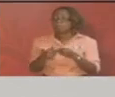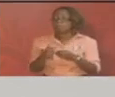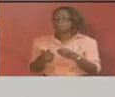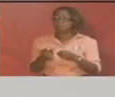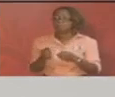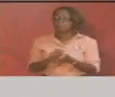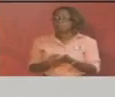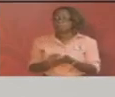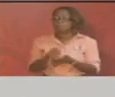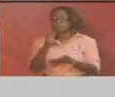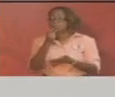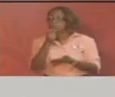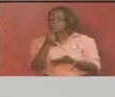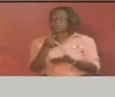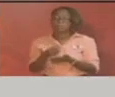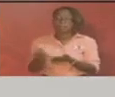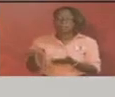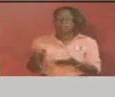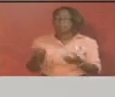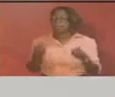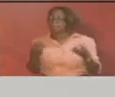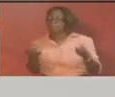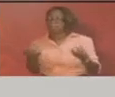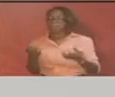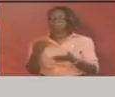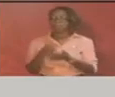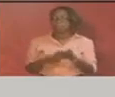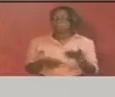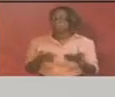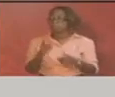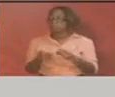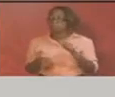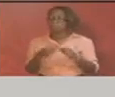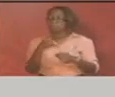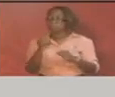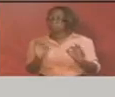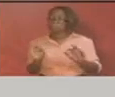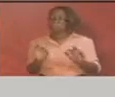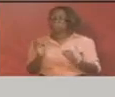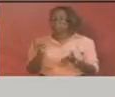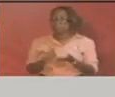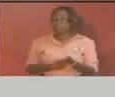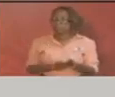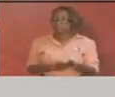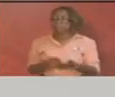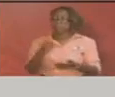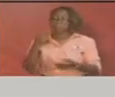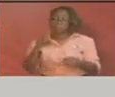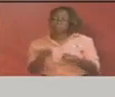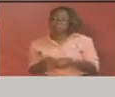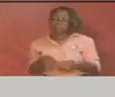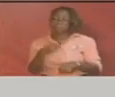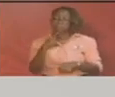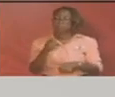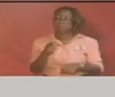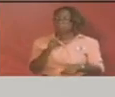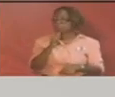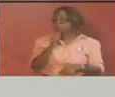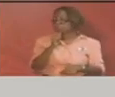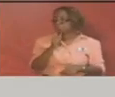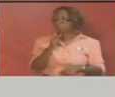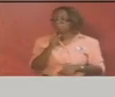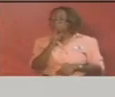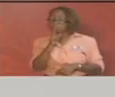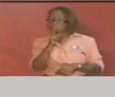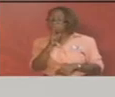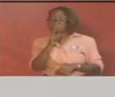that kind of thing. So knowing that the negotiations began all the way in October 1st and continue to progress, the